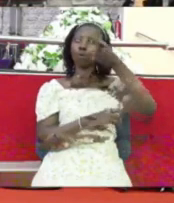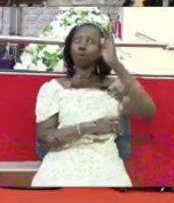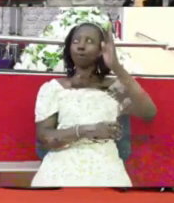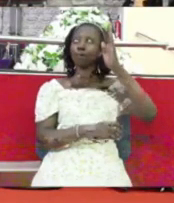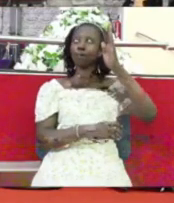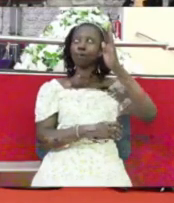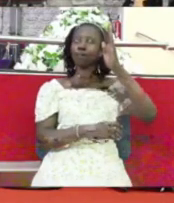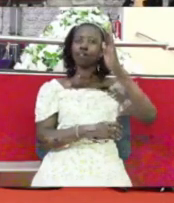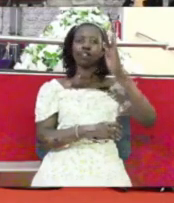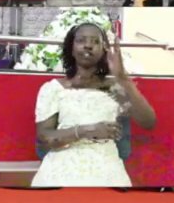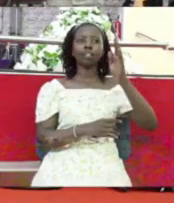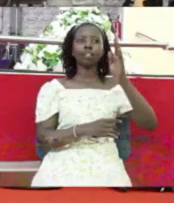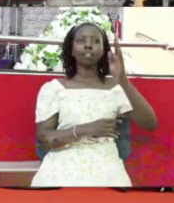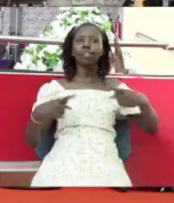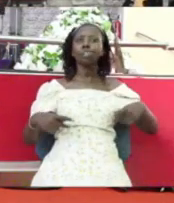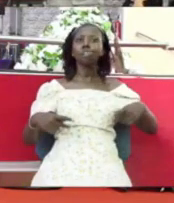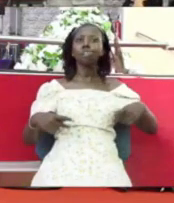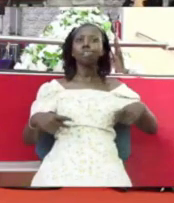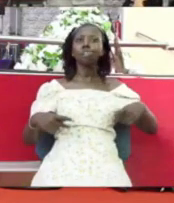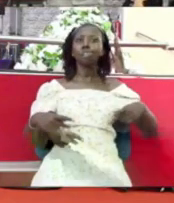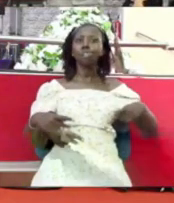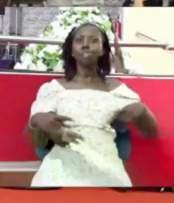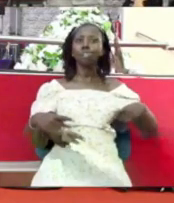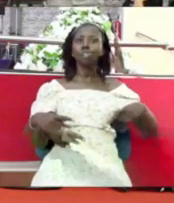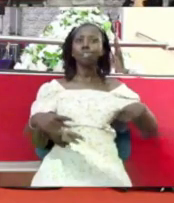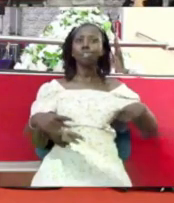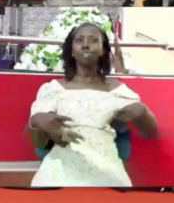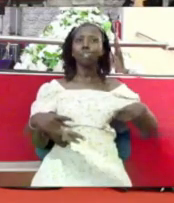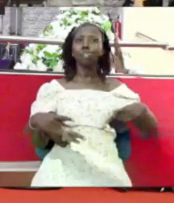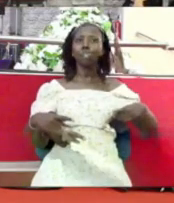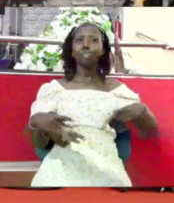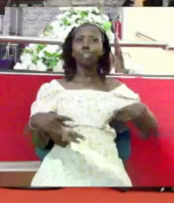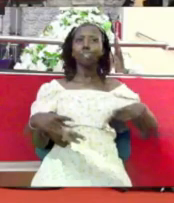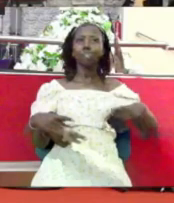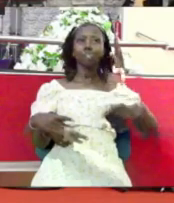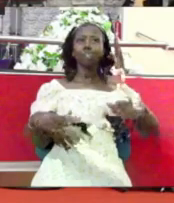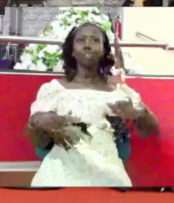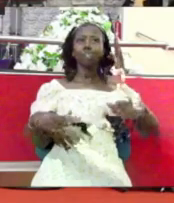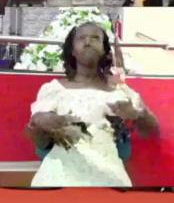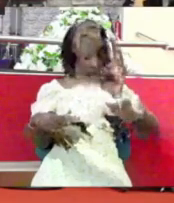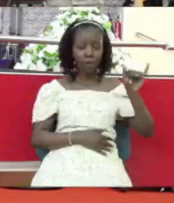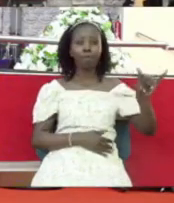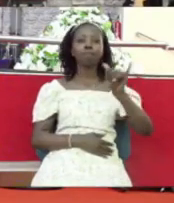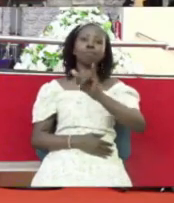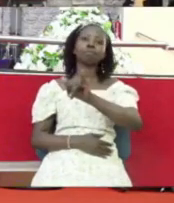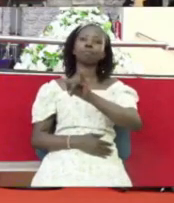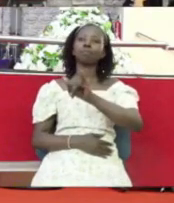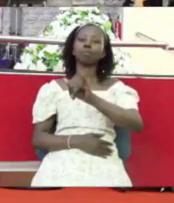toward other people na kwa wale wengine will be seen in how we honor them. Itaonekana kupitia